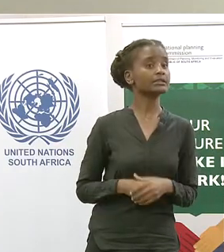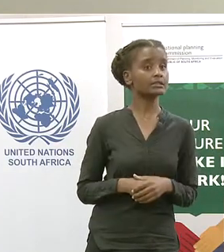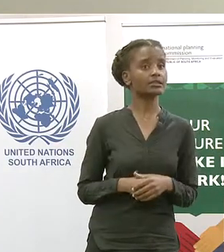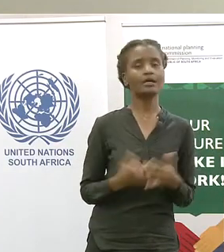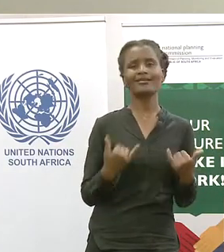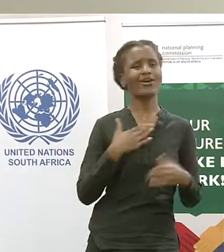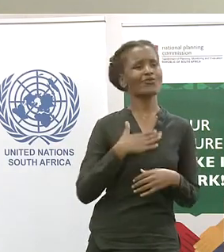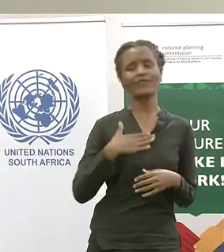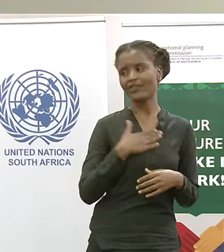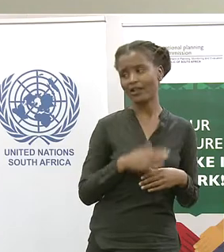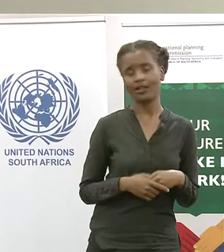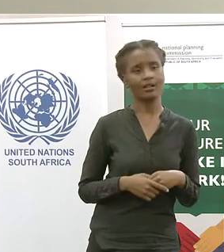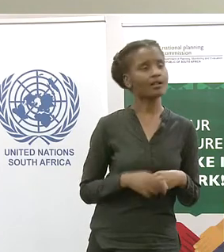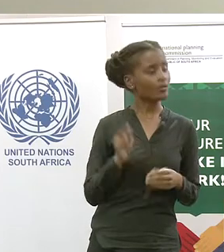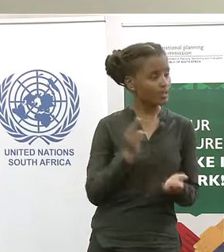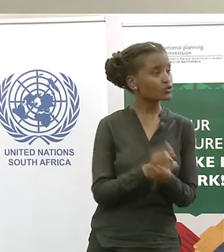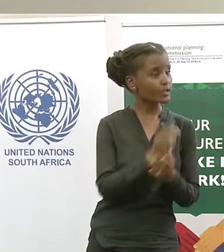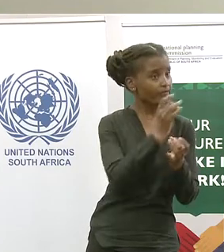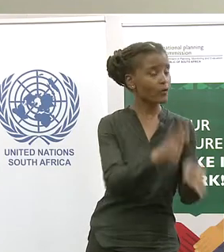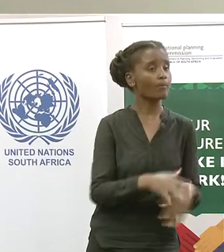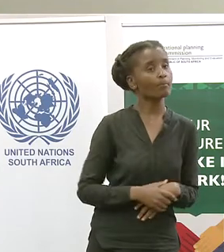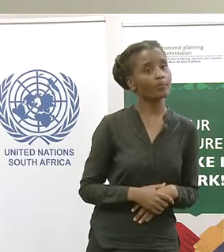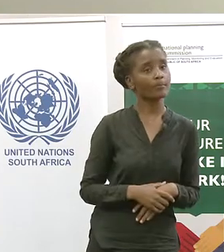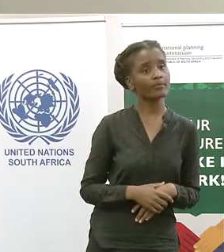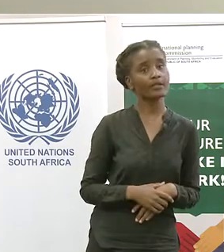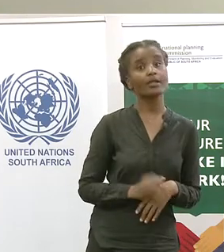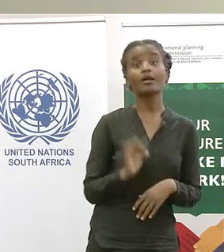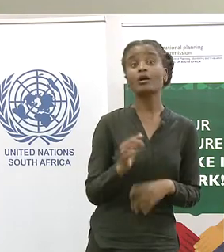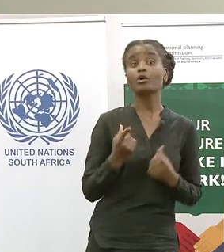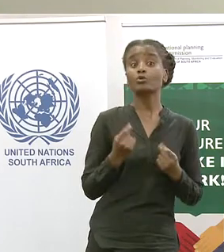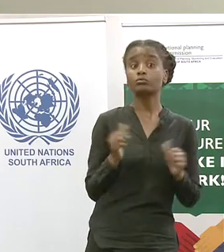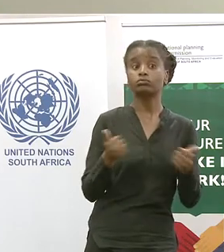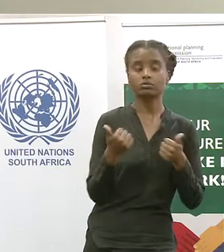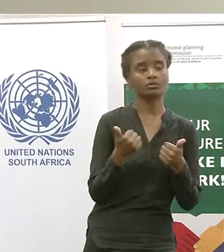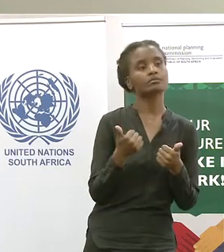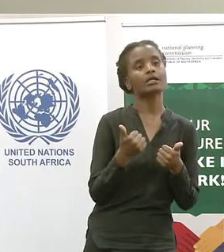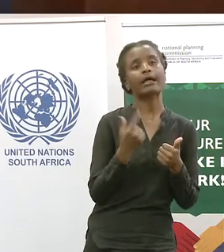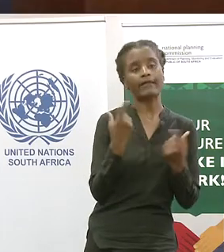be honest sitting here. And until we do, things should be moving. Thank you.